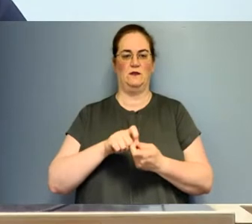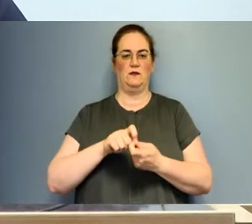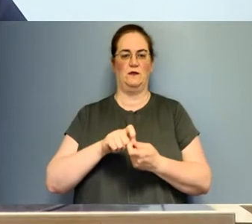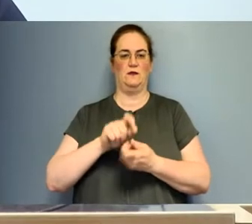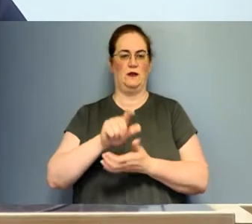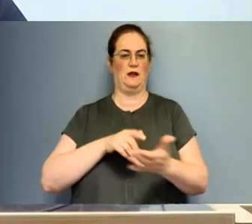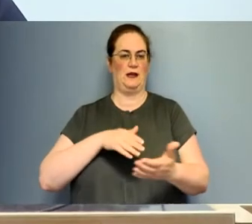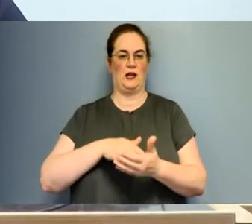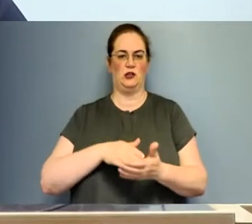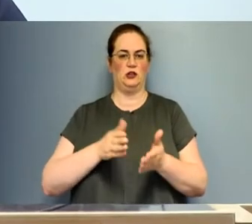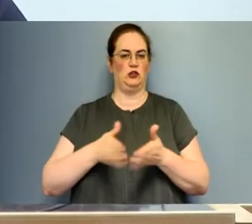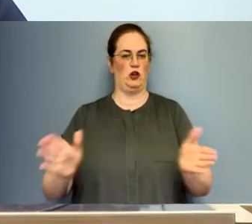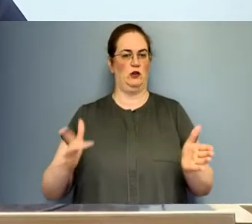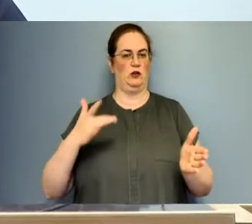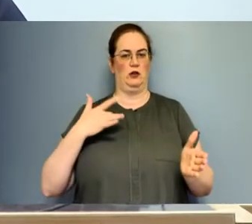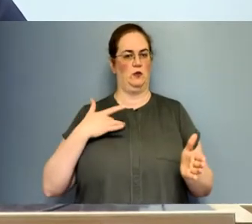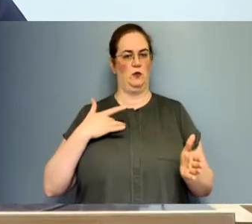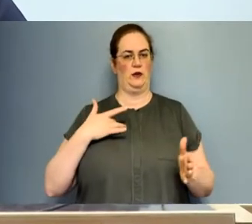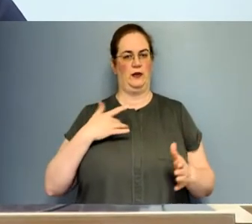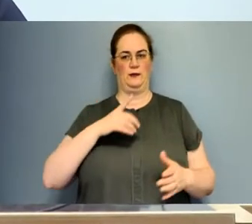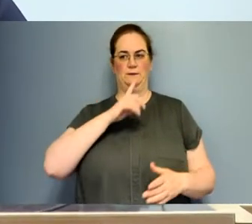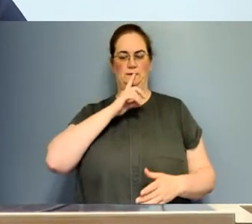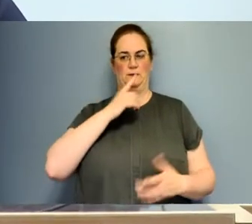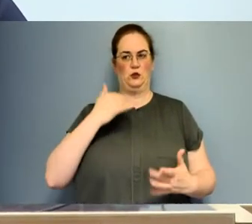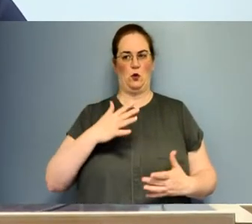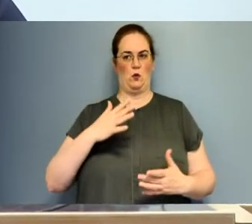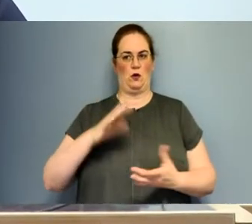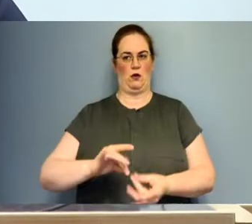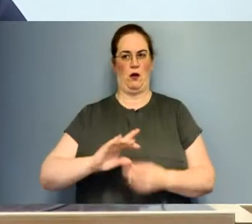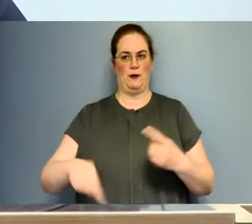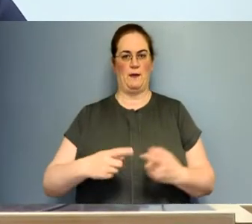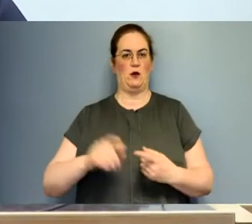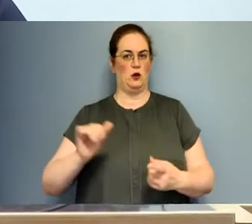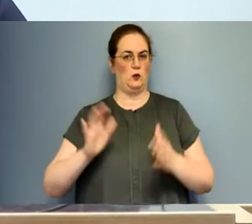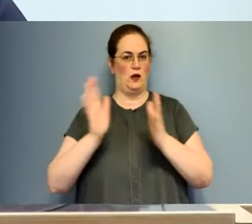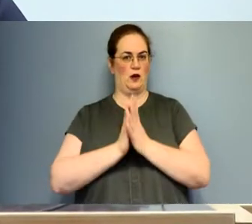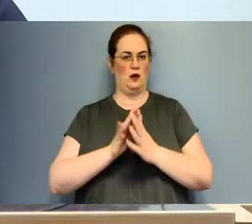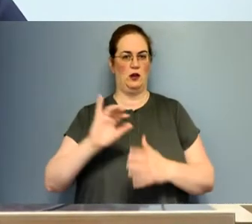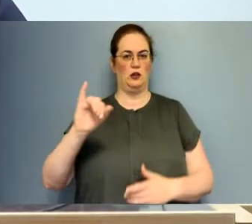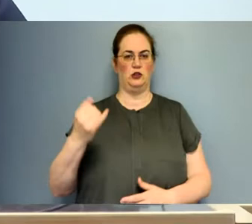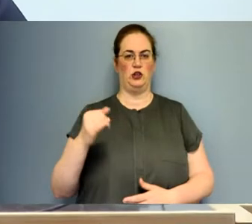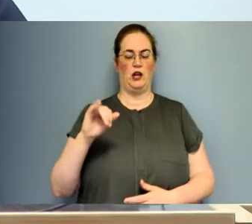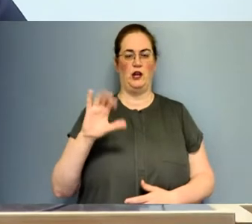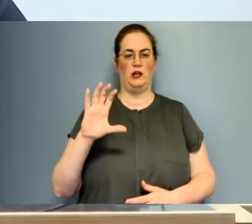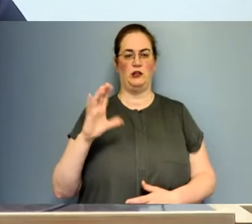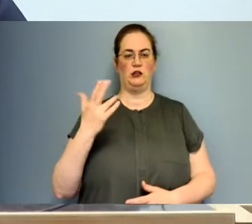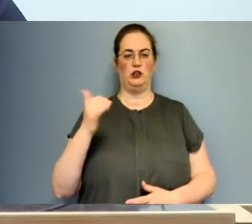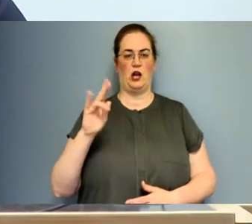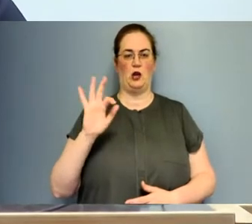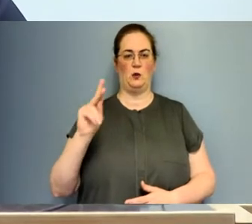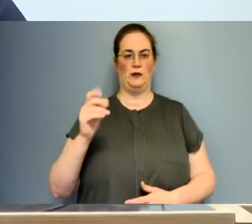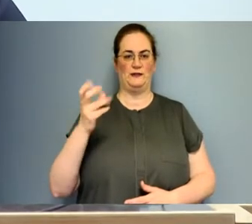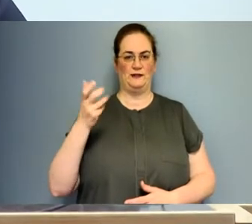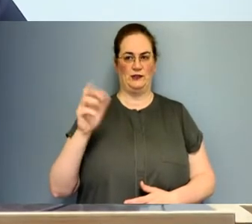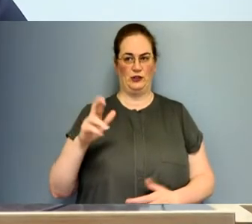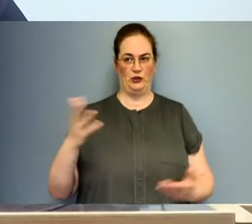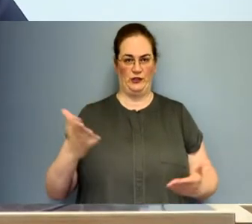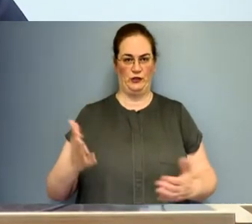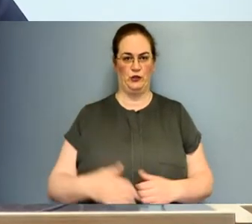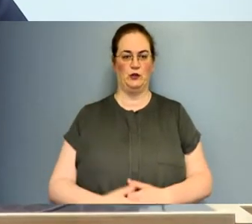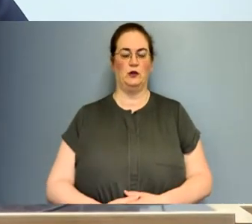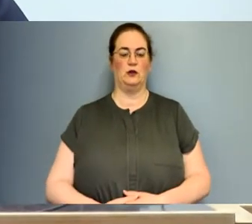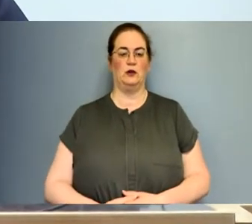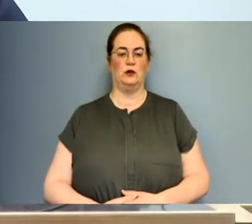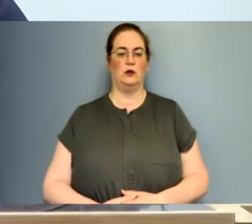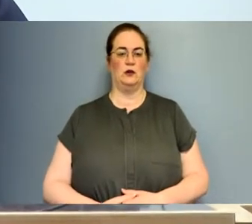we generally would frown upon commenting on. I also want to ask, is Jay Chadwick Schnee here? Okay, so